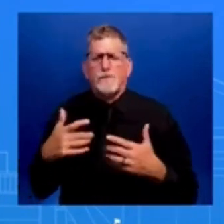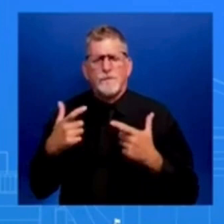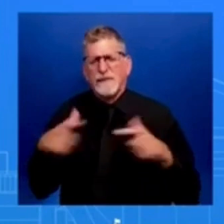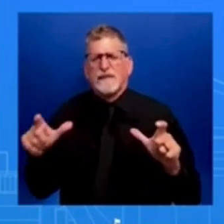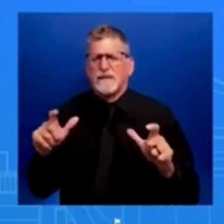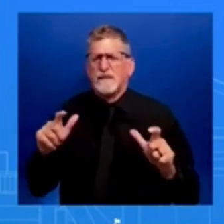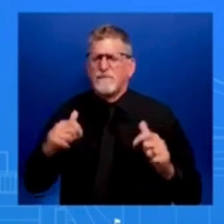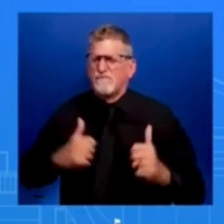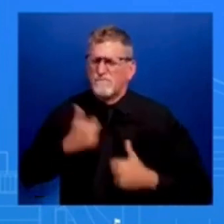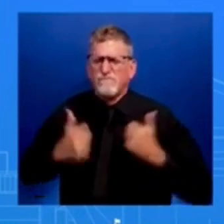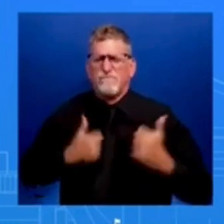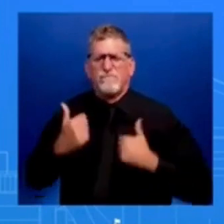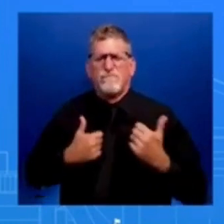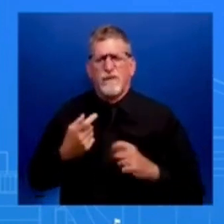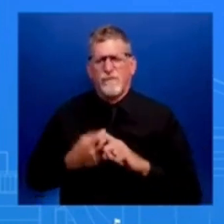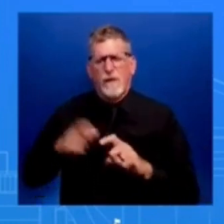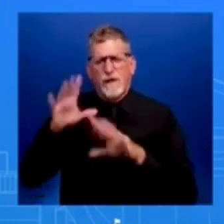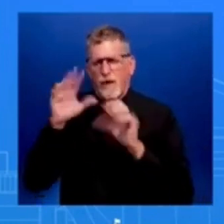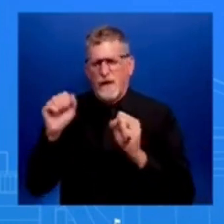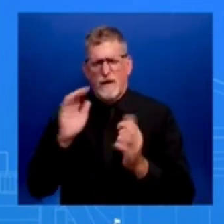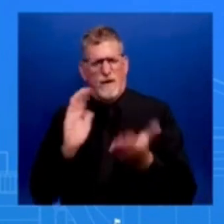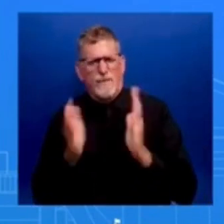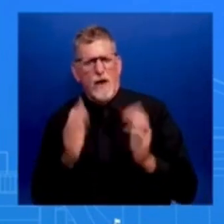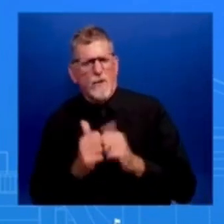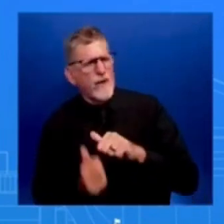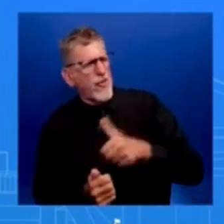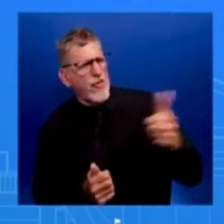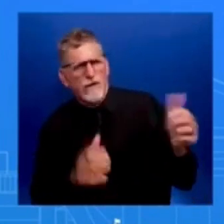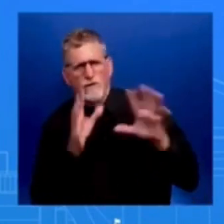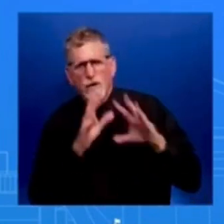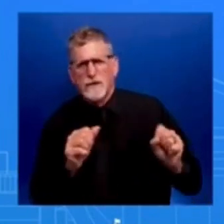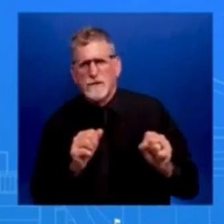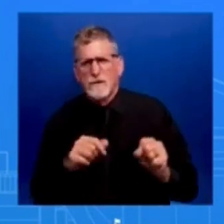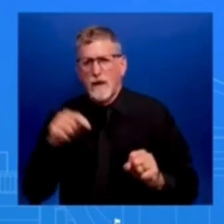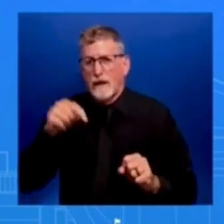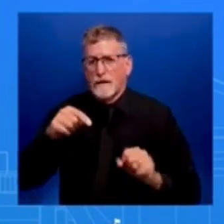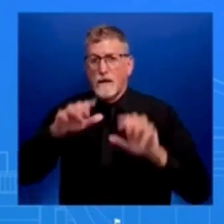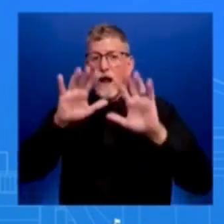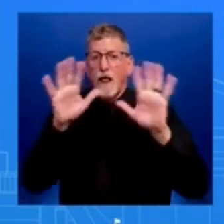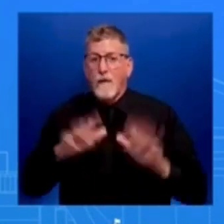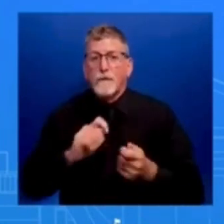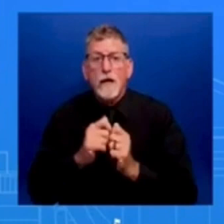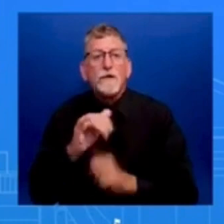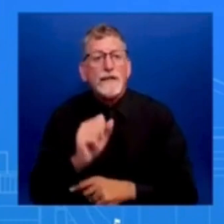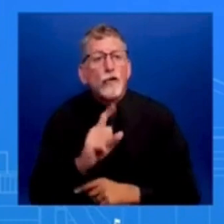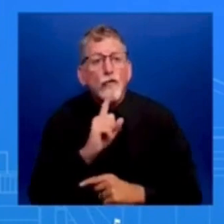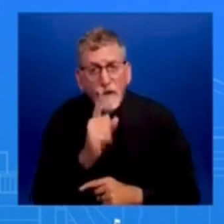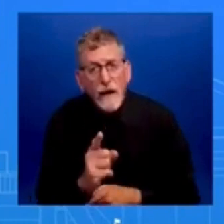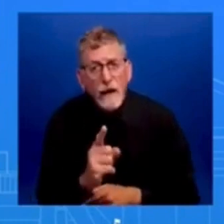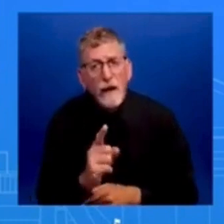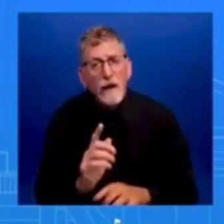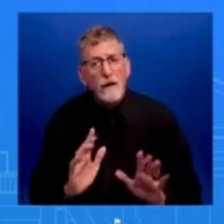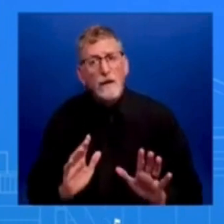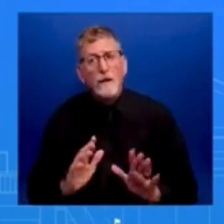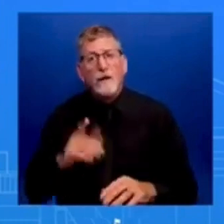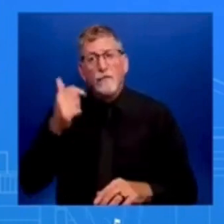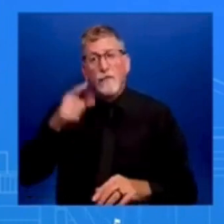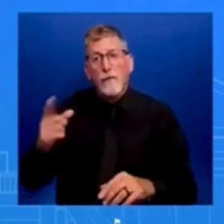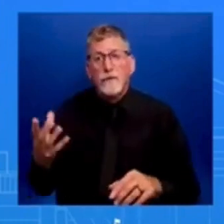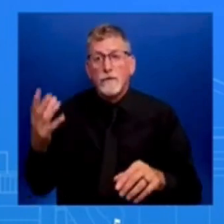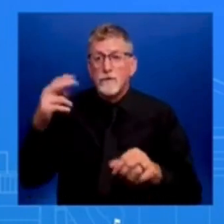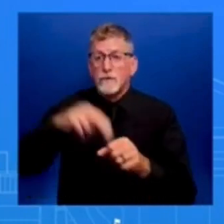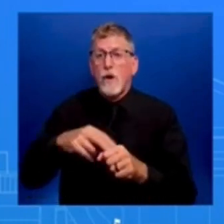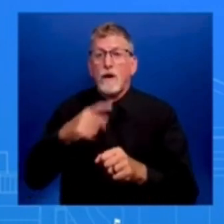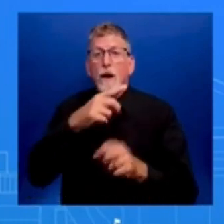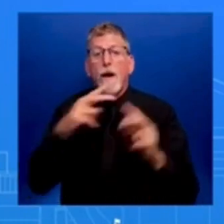with a real issue. And let's not forget, he rejoined the Paris Agreement. He rallied more than 100 countries to join the